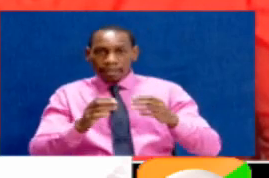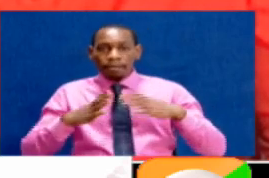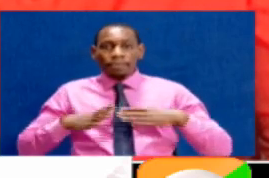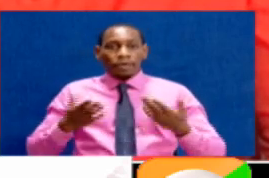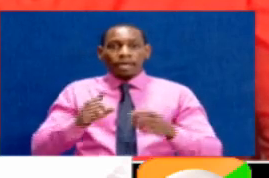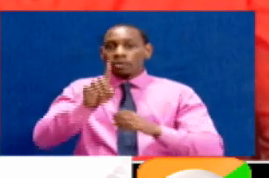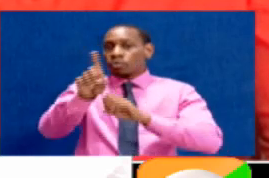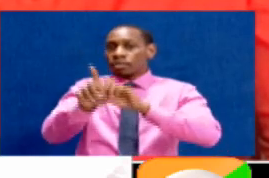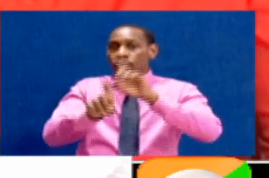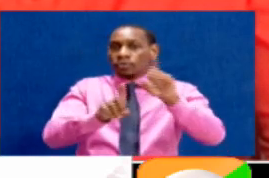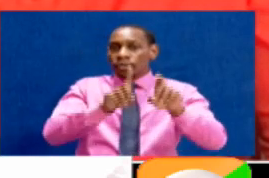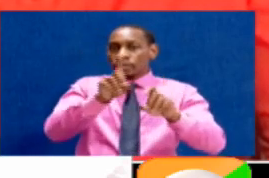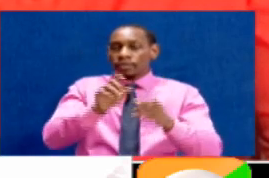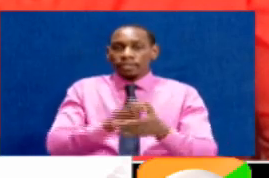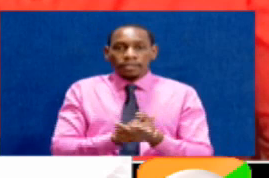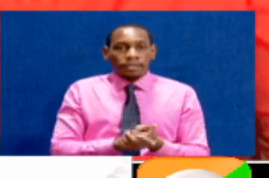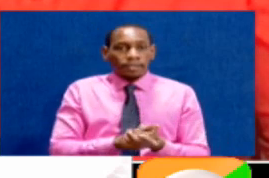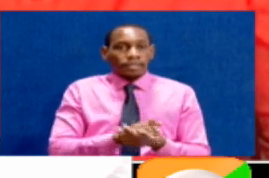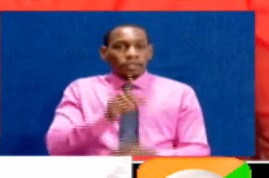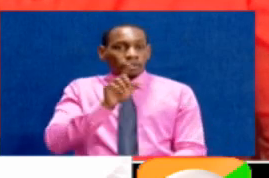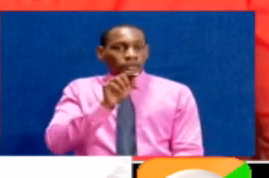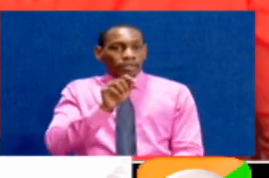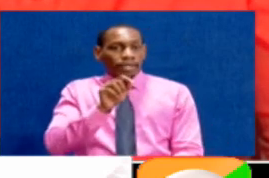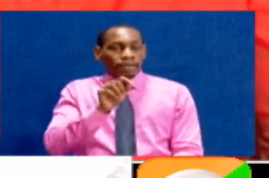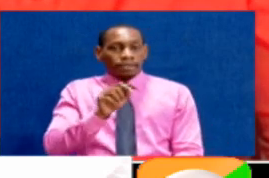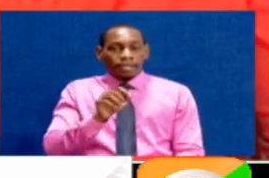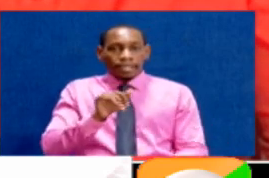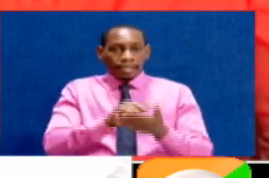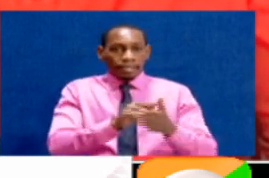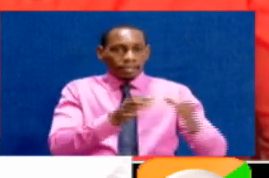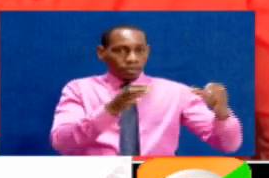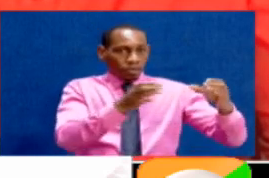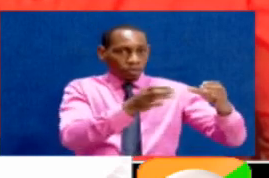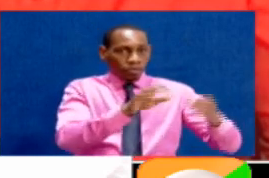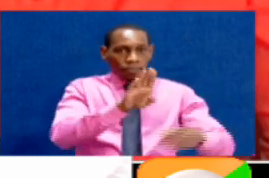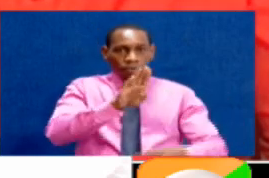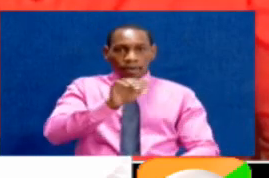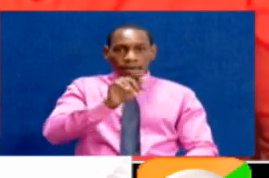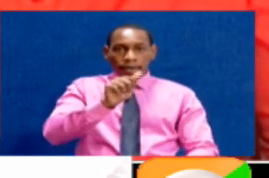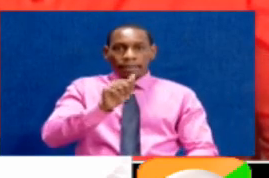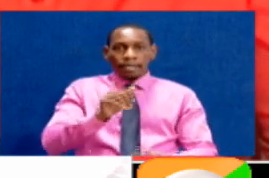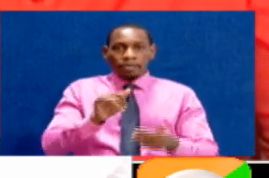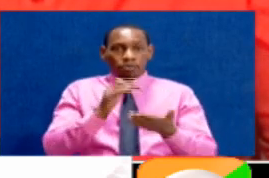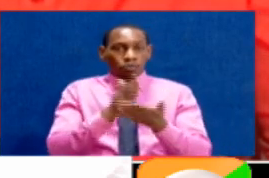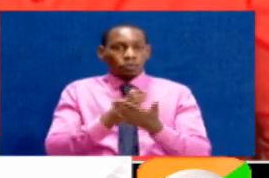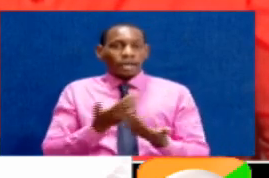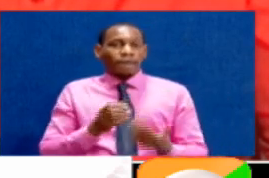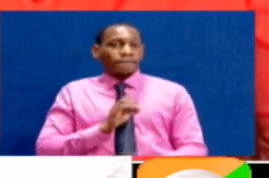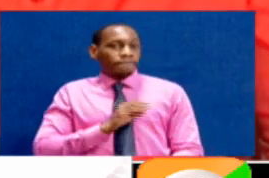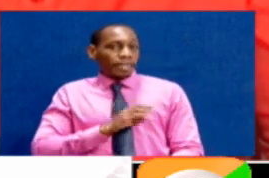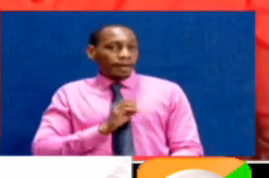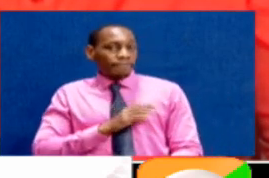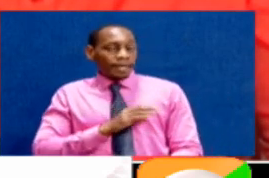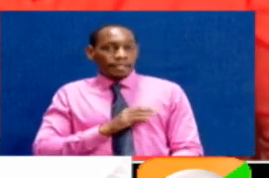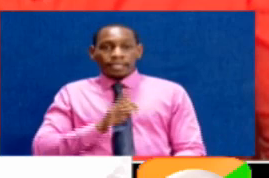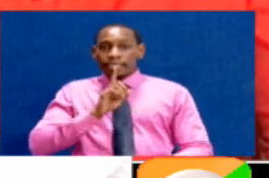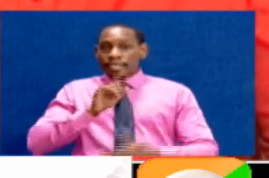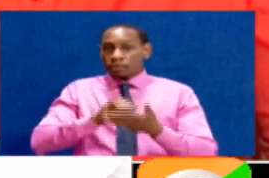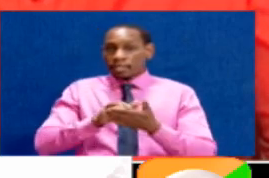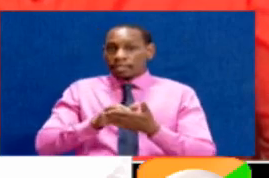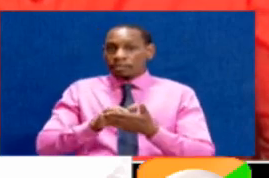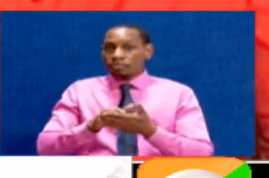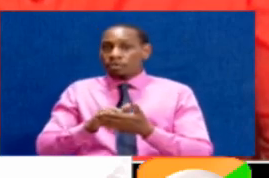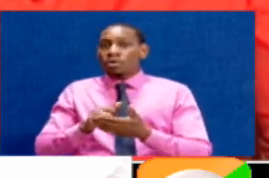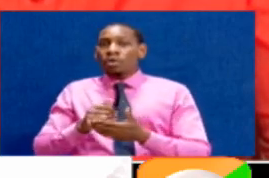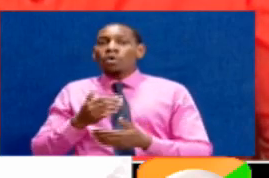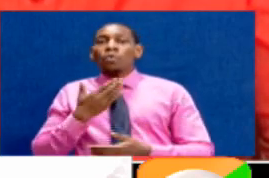Frank Orindo, I beg your pardon, on Twitter saying, Banda Homes controversy has made me develop cold feet. He said he was on a